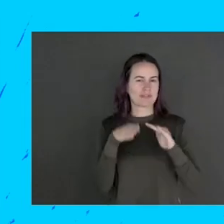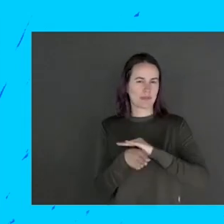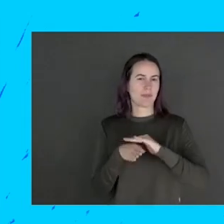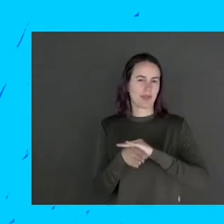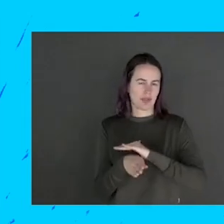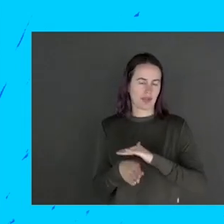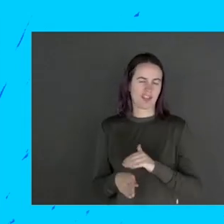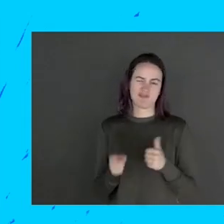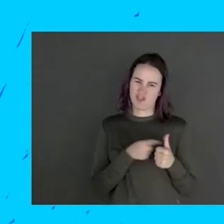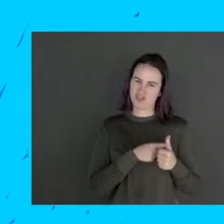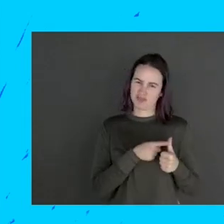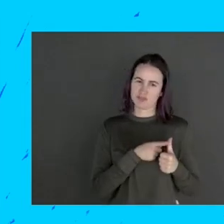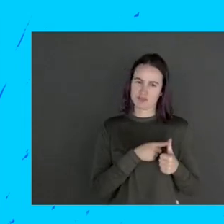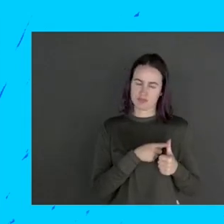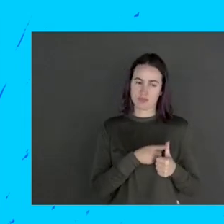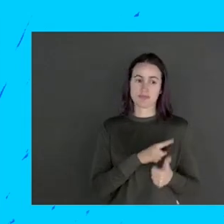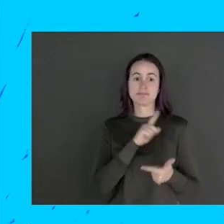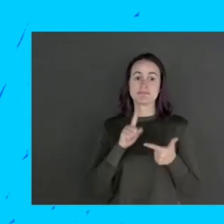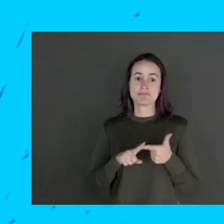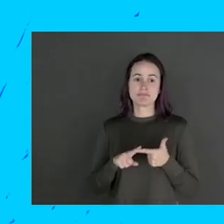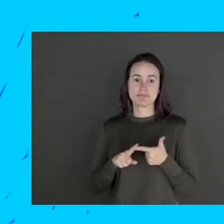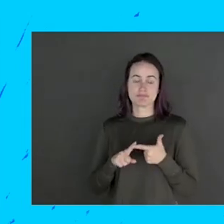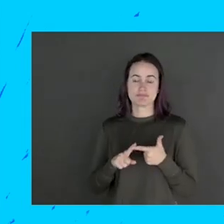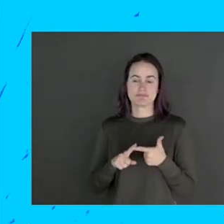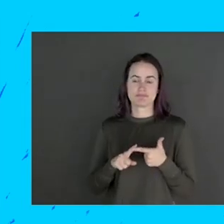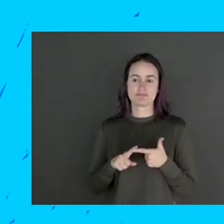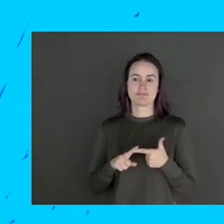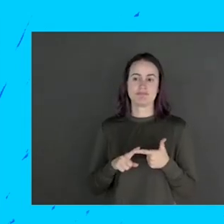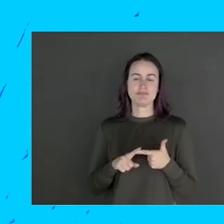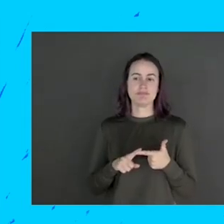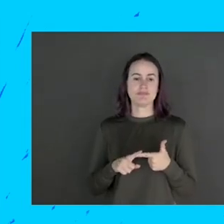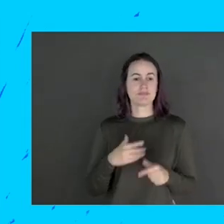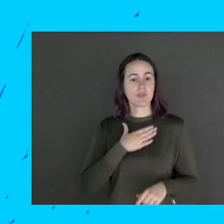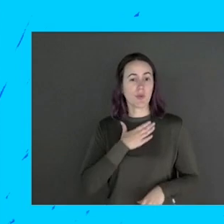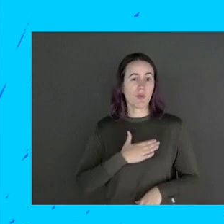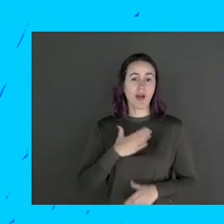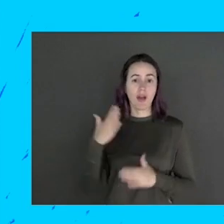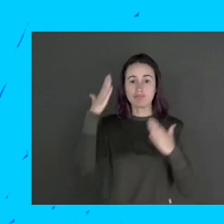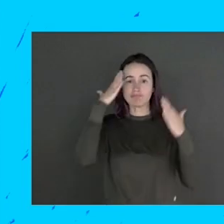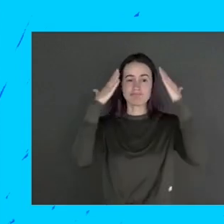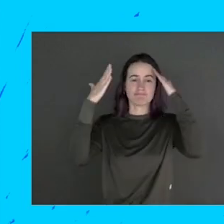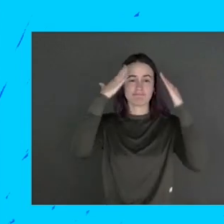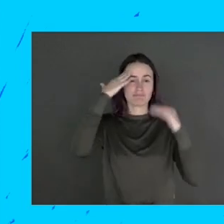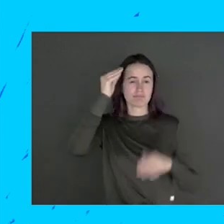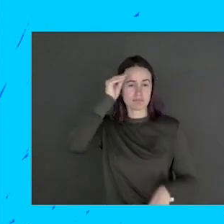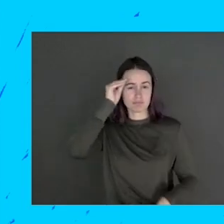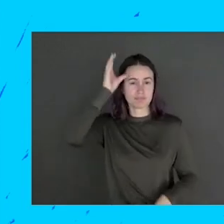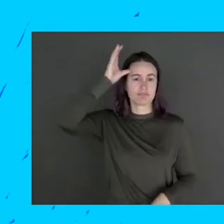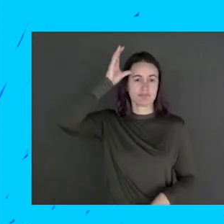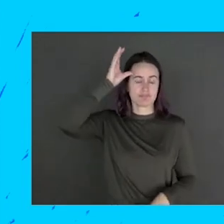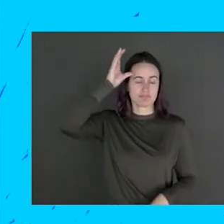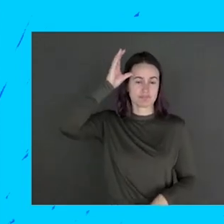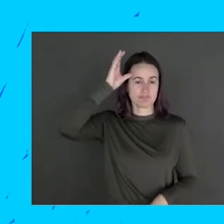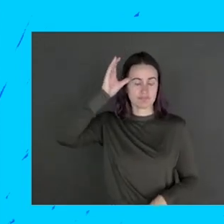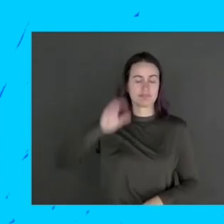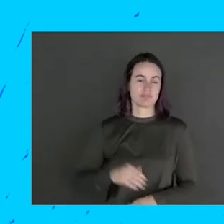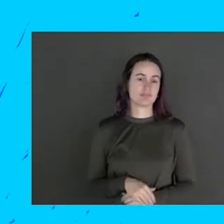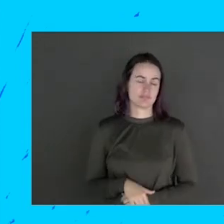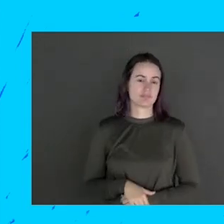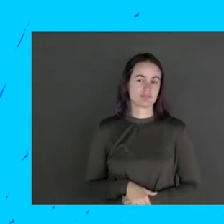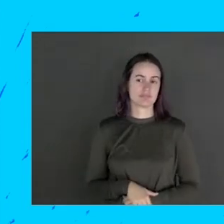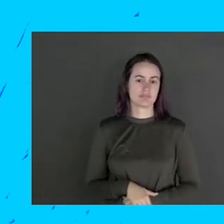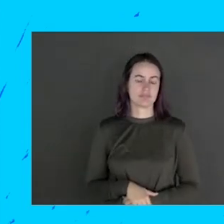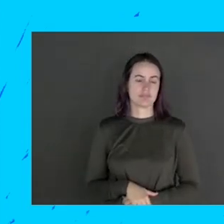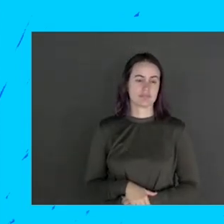second bit is, of course, to create the awareness and the necessary